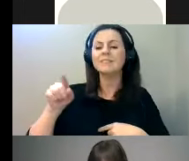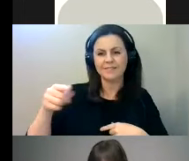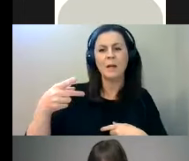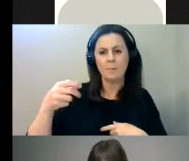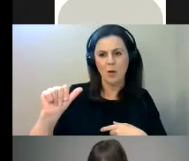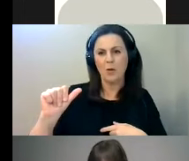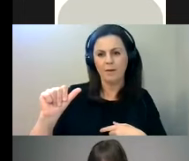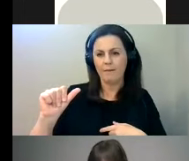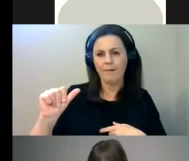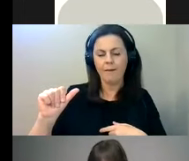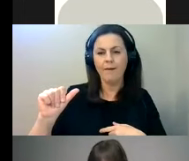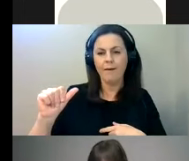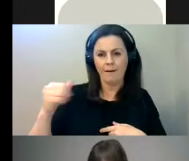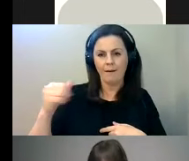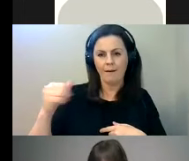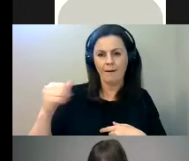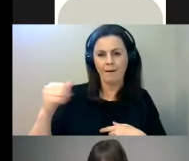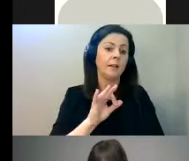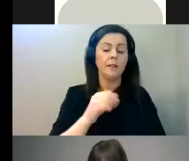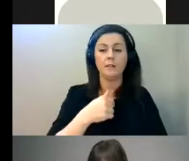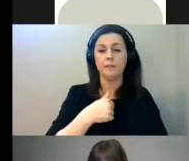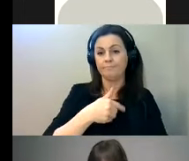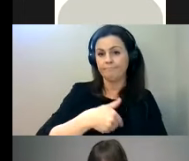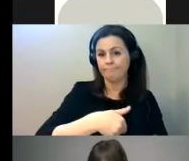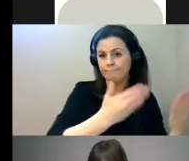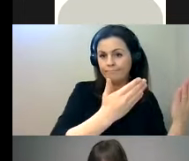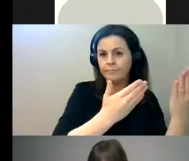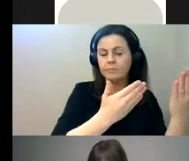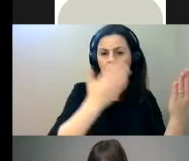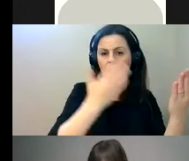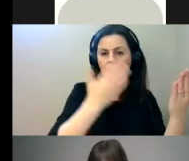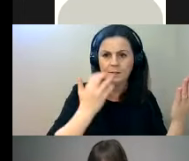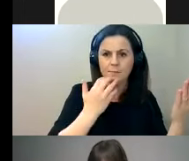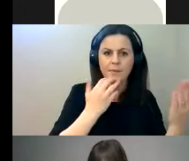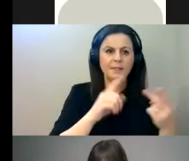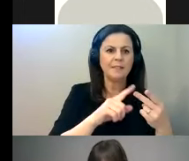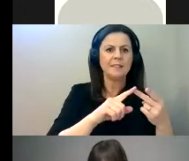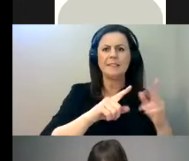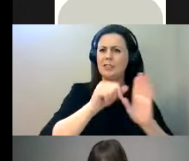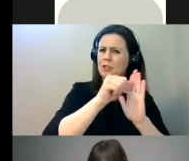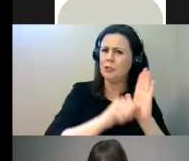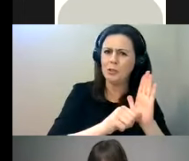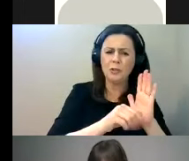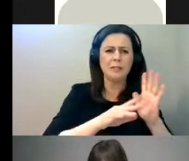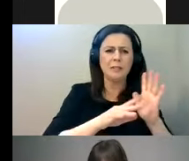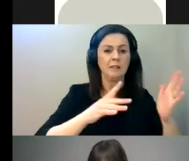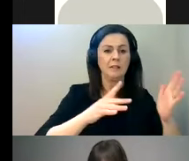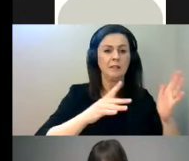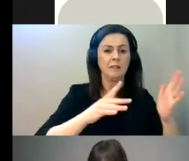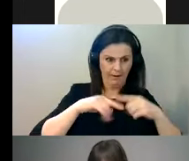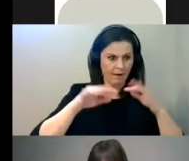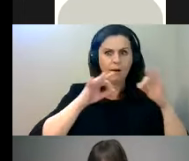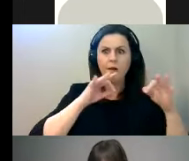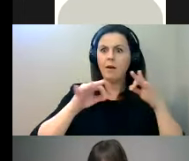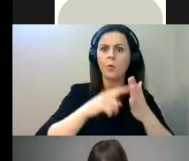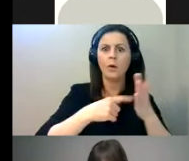you were in a hospital and you were meant to undergo emergency surgery and you could not give instructions to